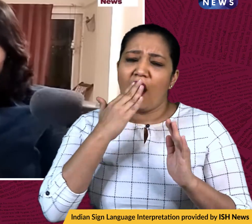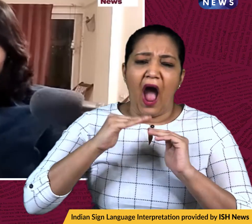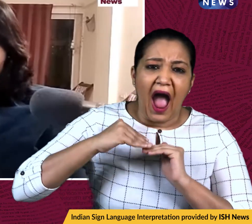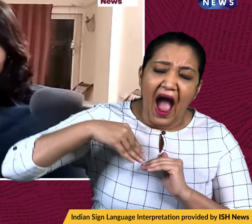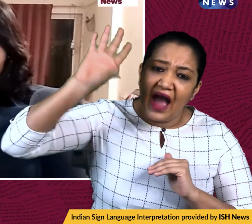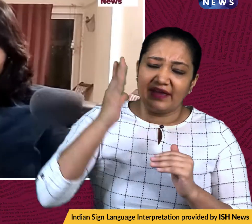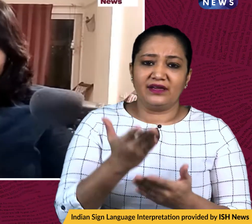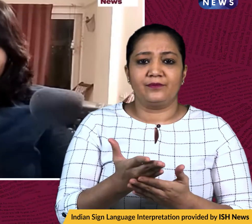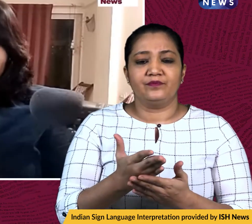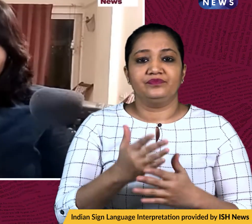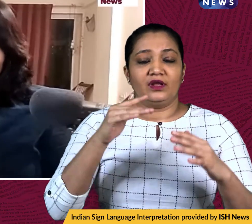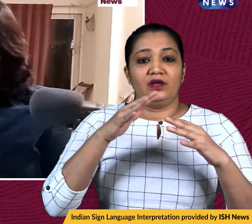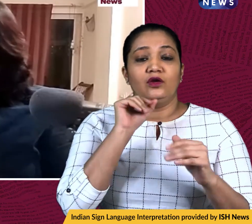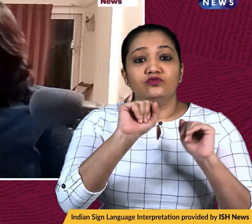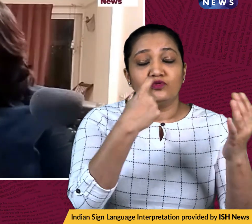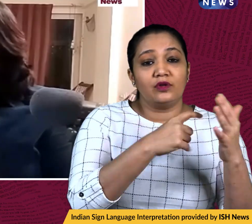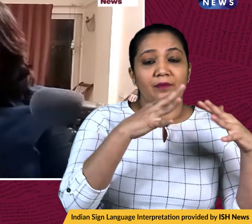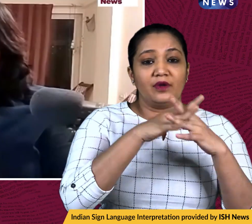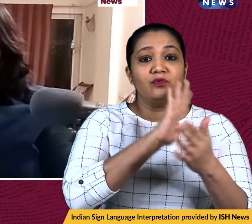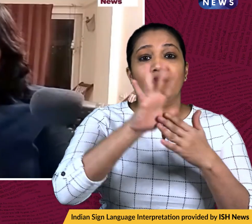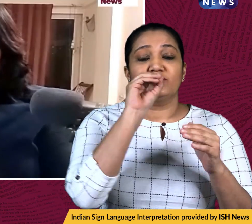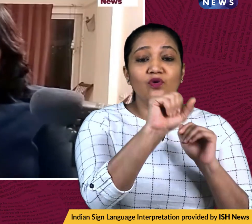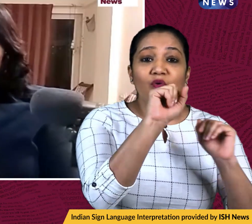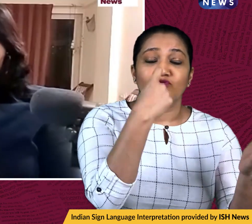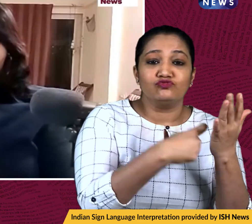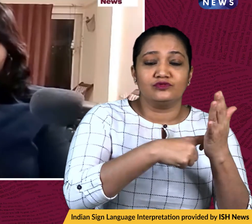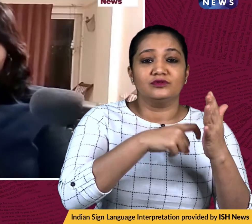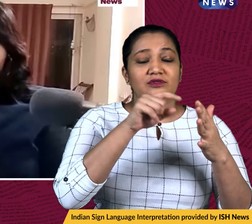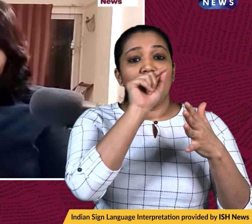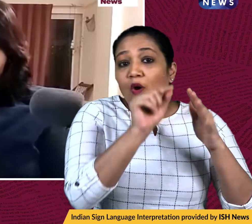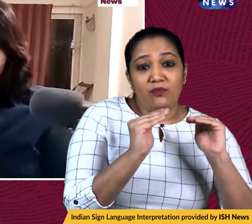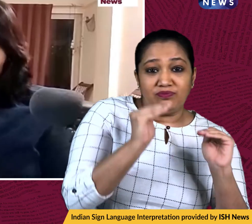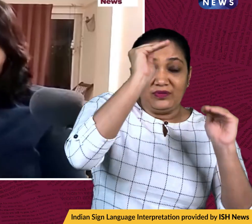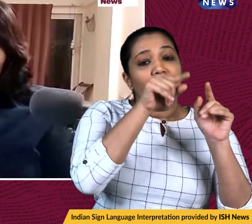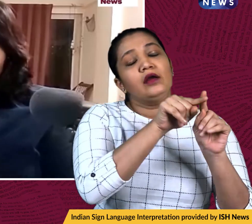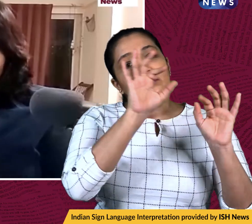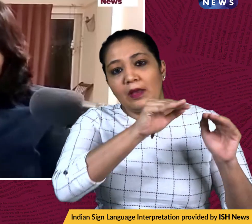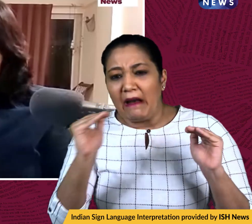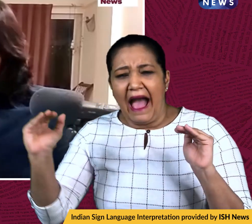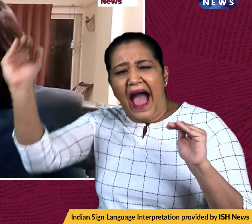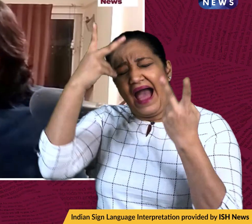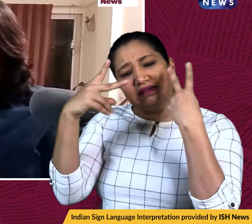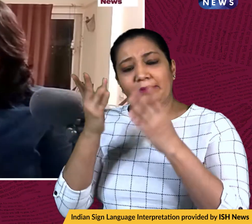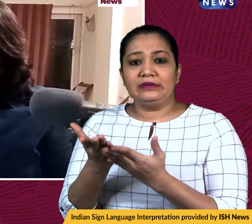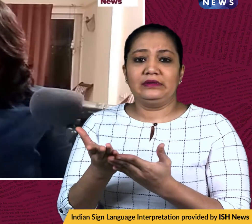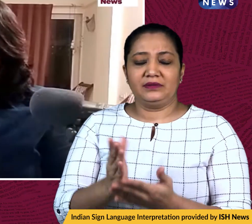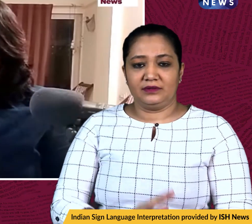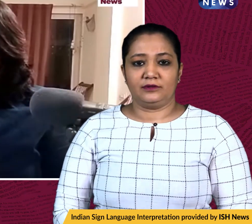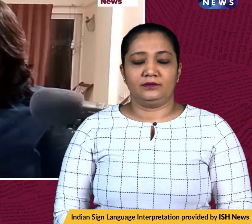exceeded the revised standards that have been released by the WHO on many folds.